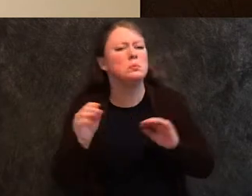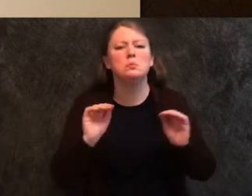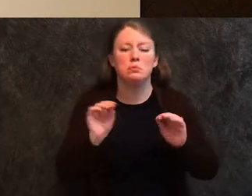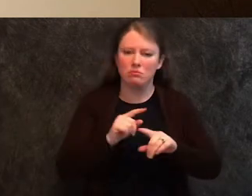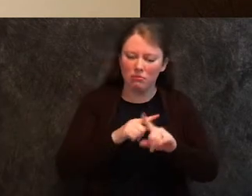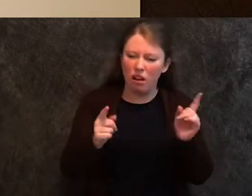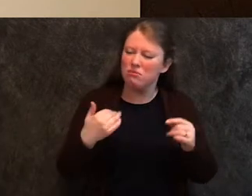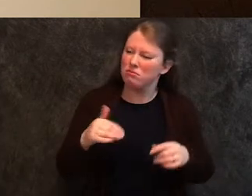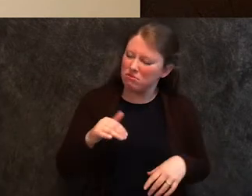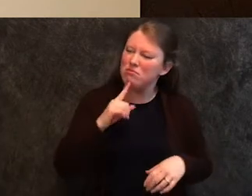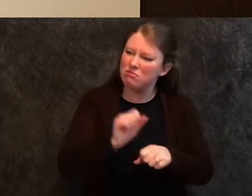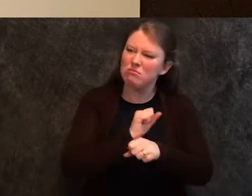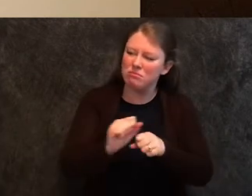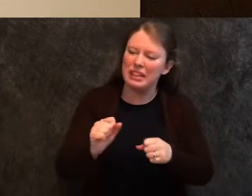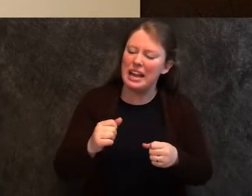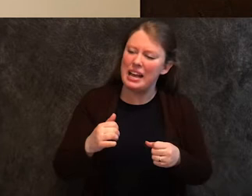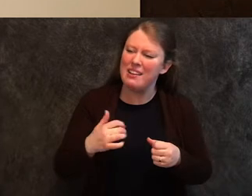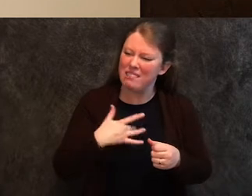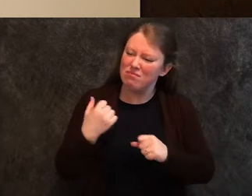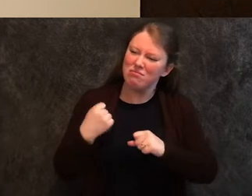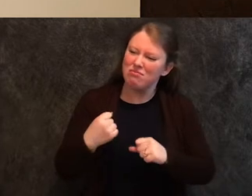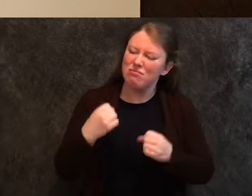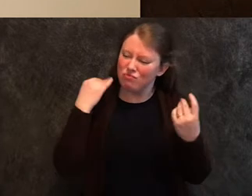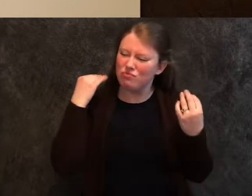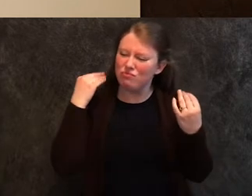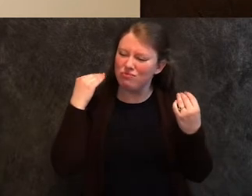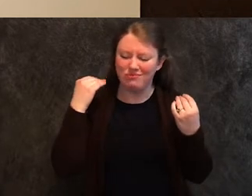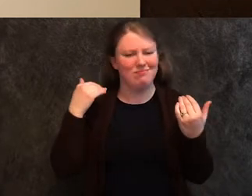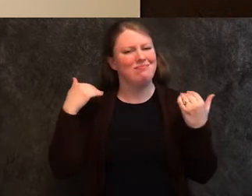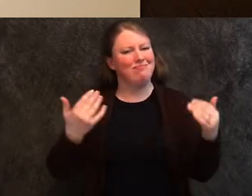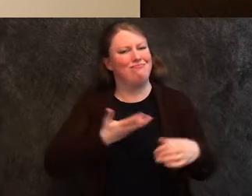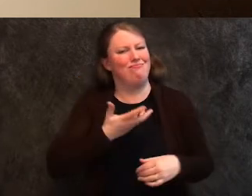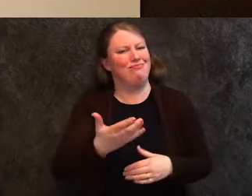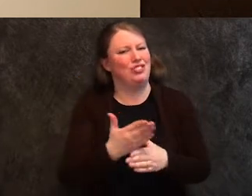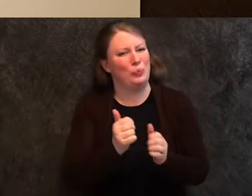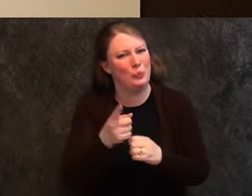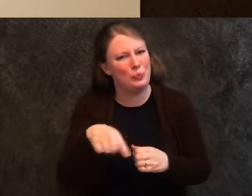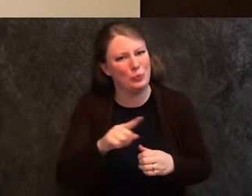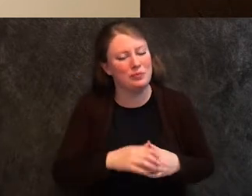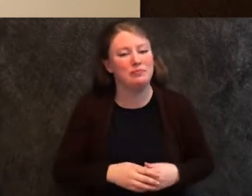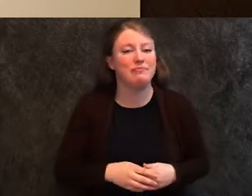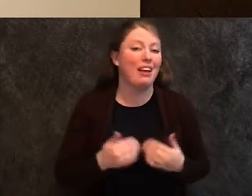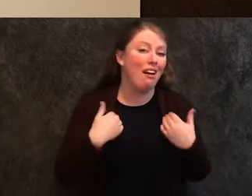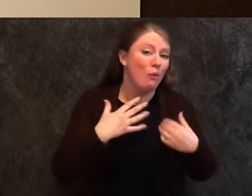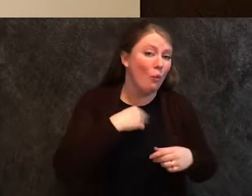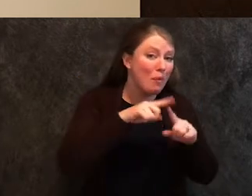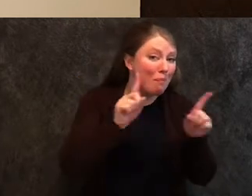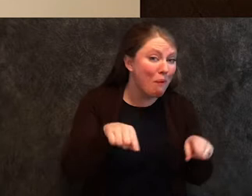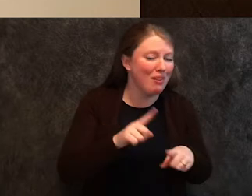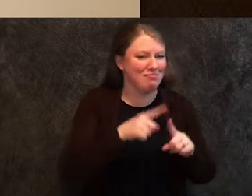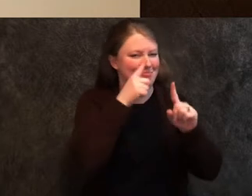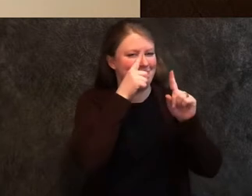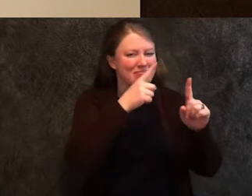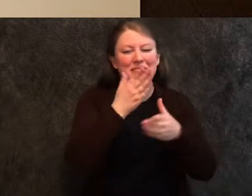back to my heart. And so I wanted to share some of these things. Why I have my whiteboard here. My hopes is taking some of